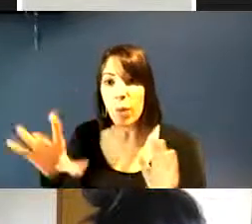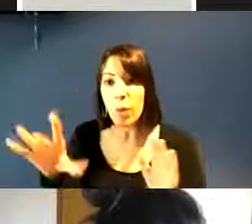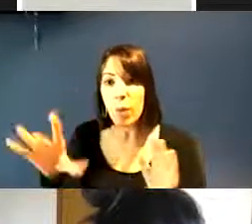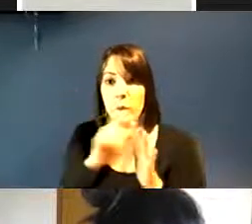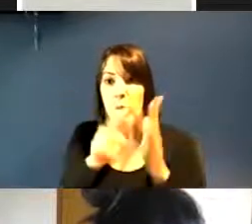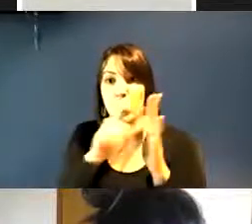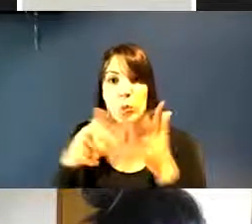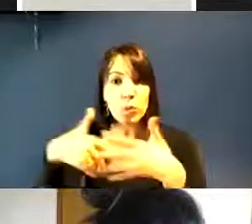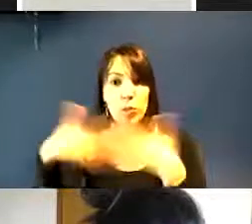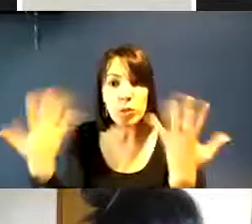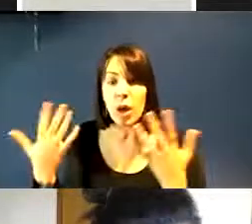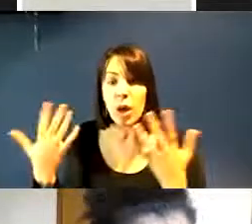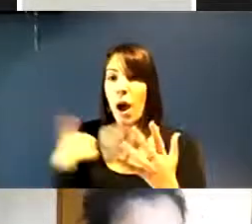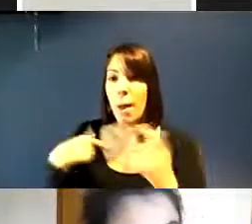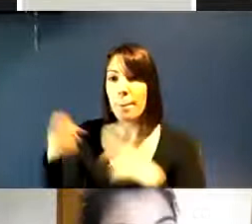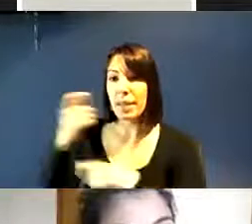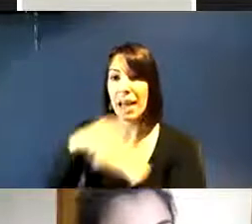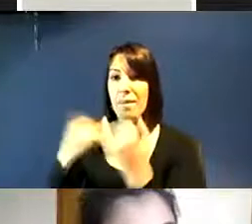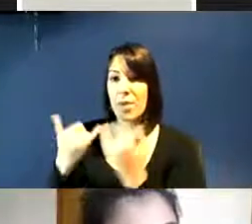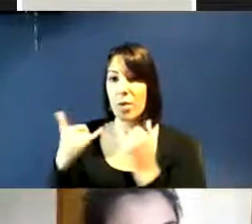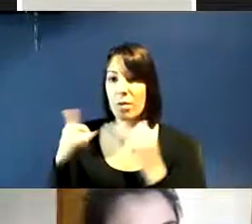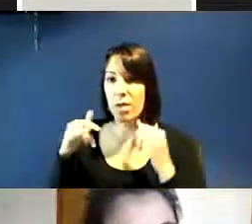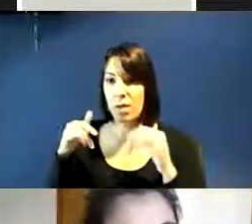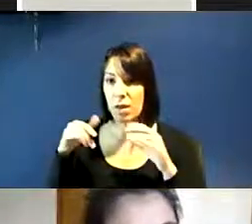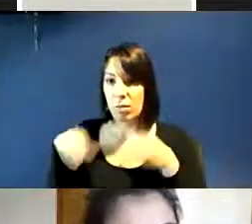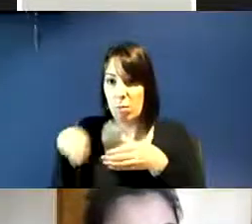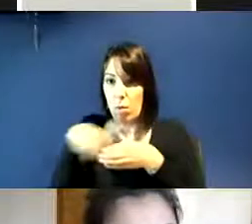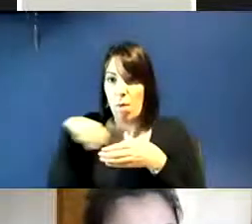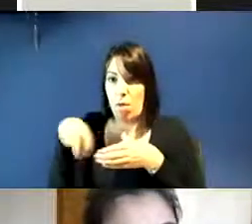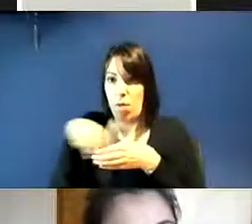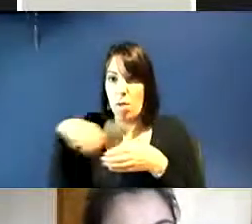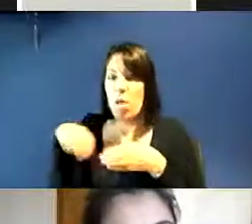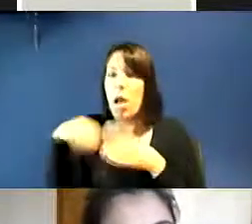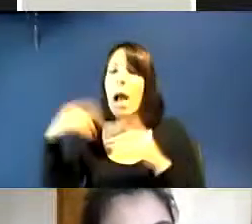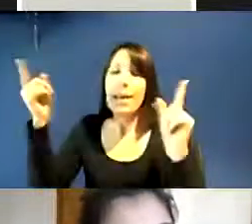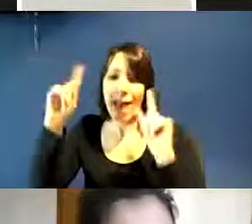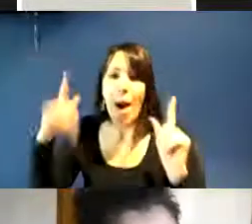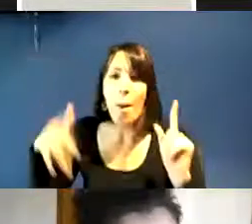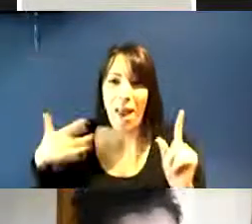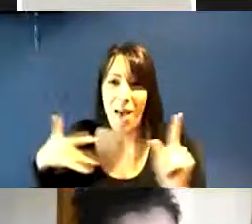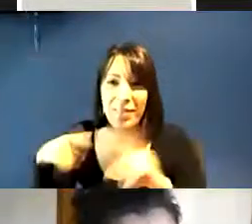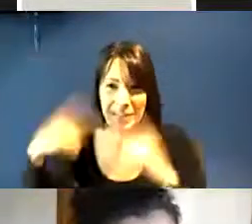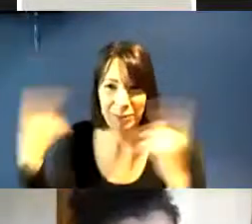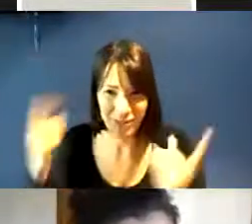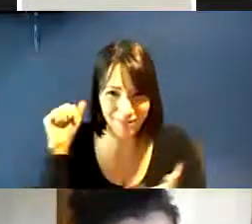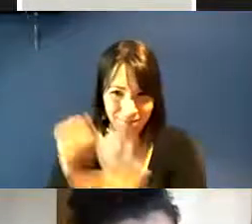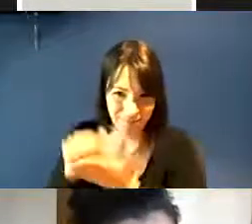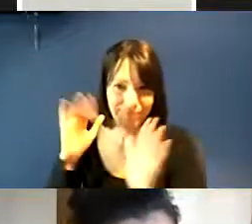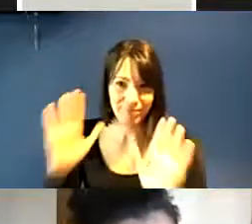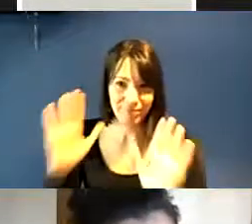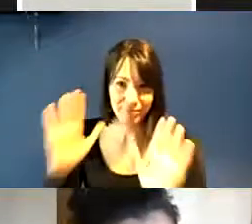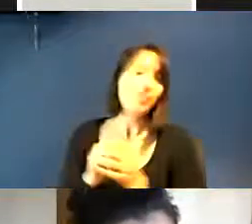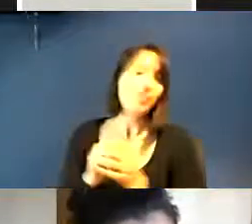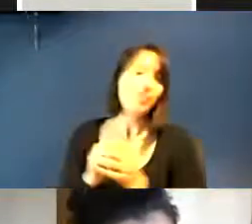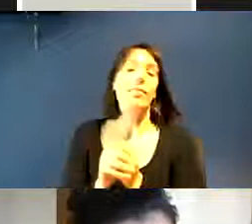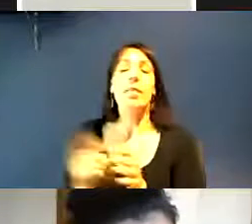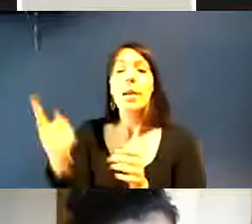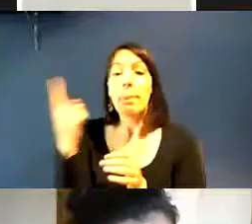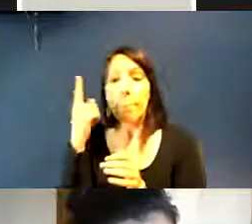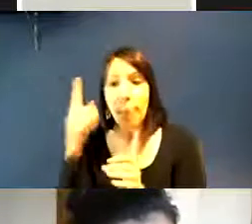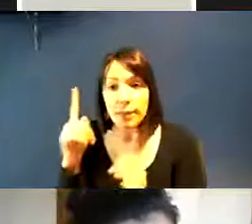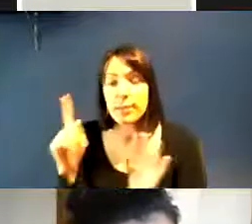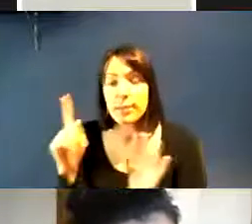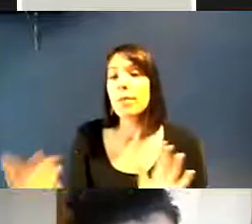increasingly insular. Now, of course, that is not my life now. So for me, I really choose